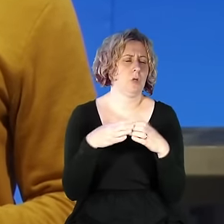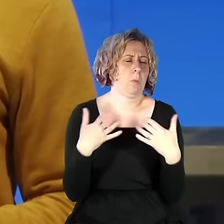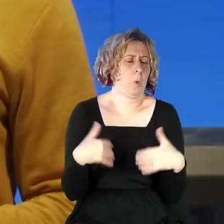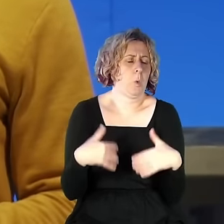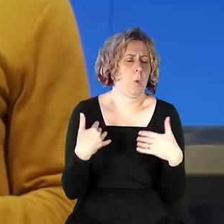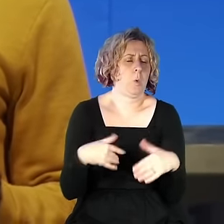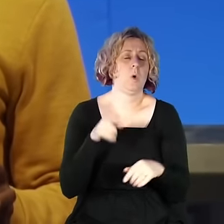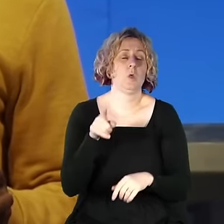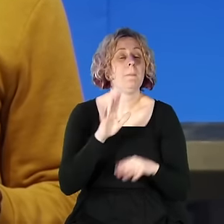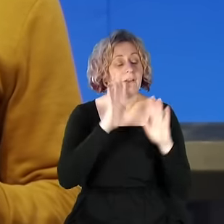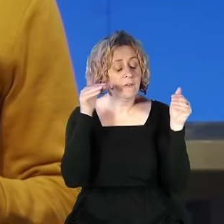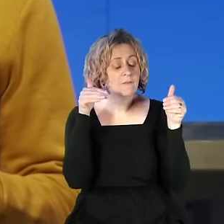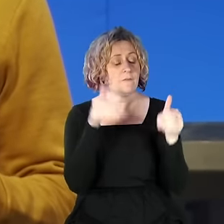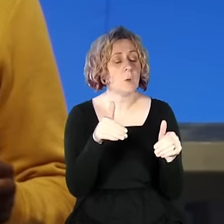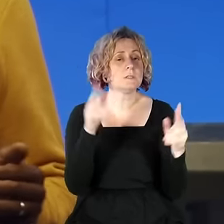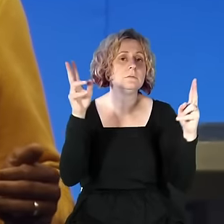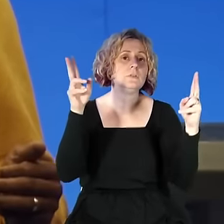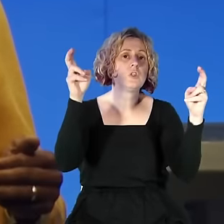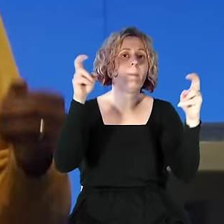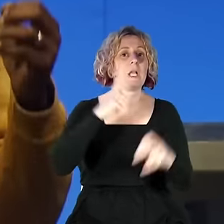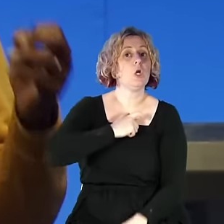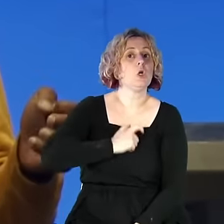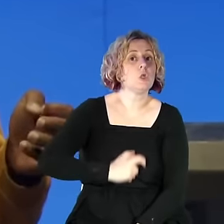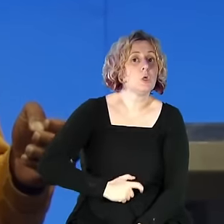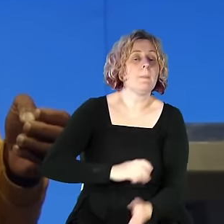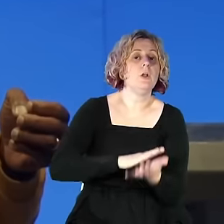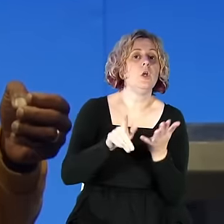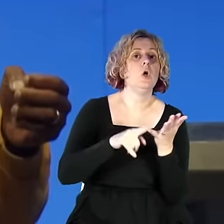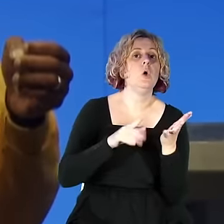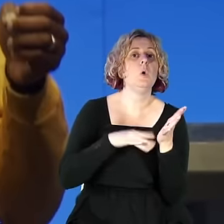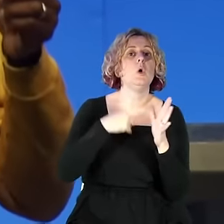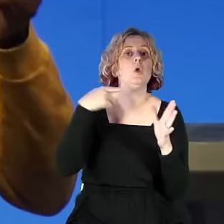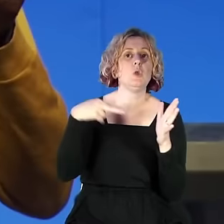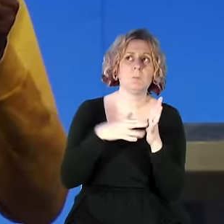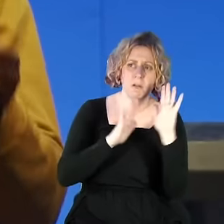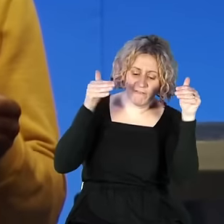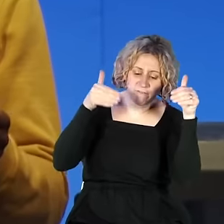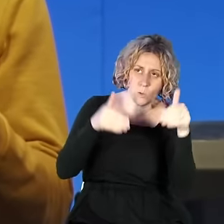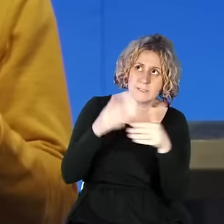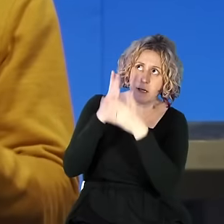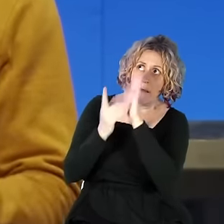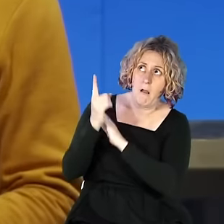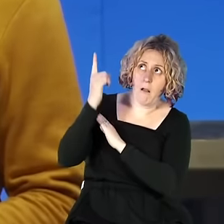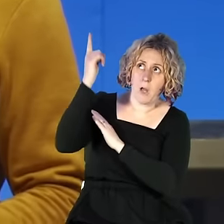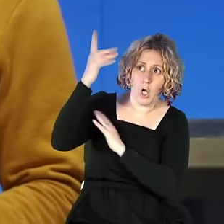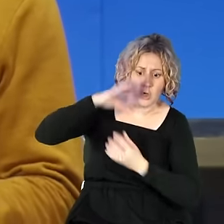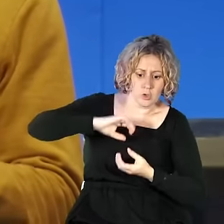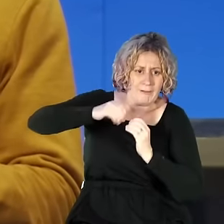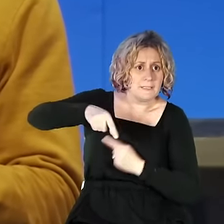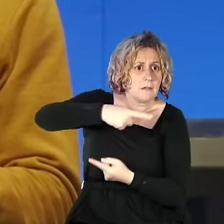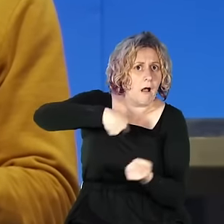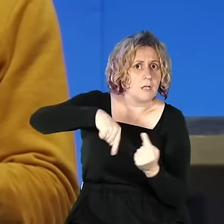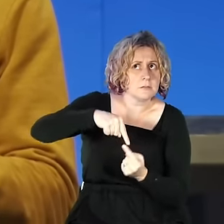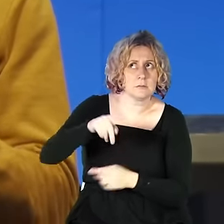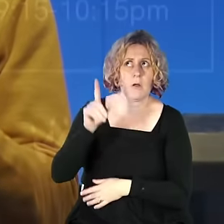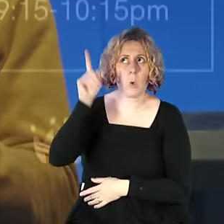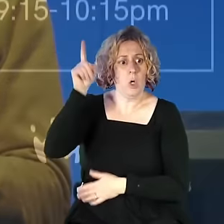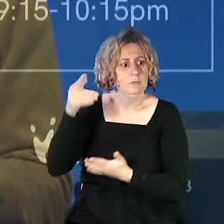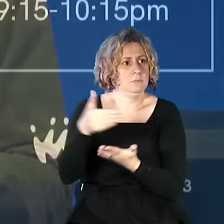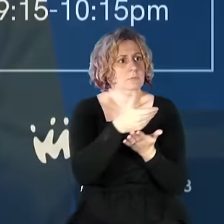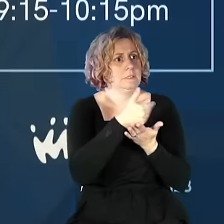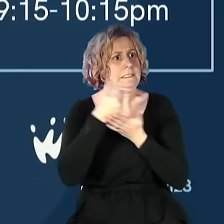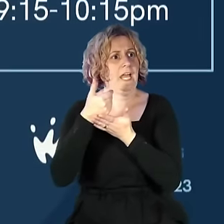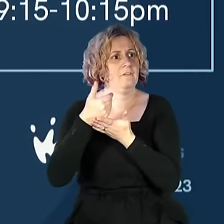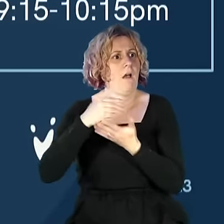at the topic of human, thinking what it means that we're made by God and saved by God. You've got morning gatherings, Monday